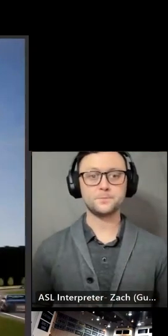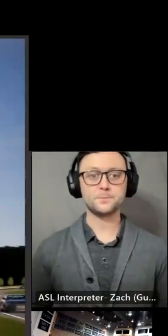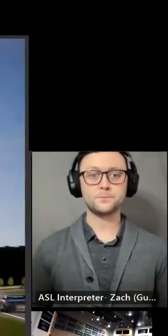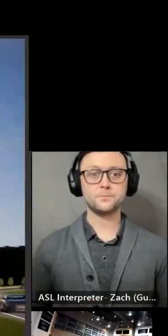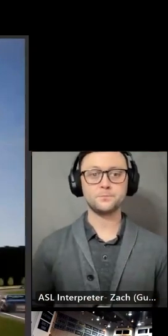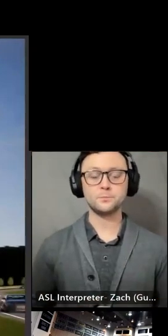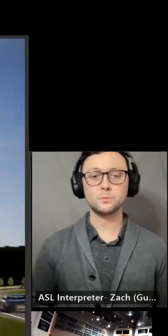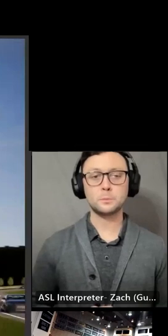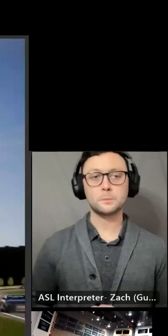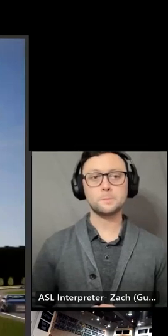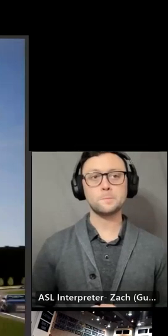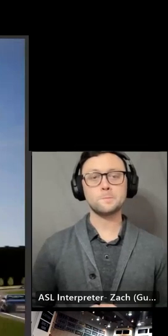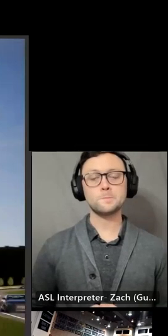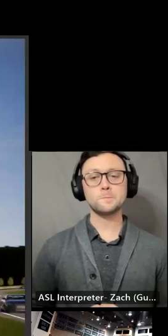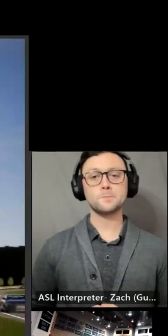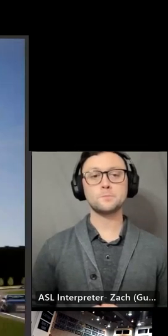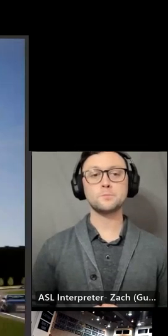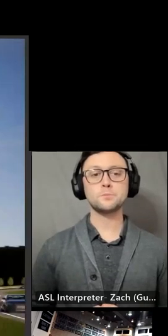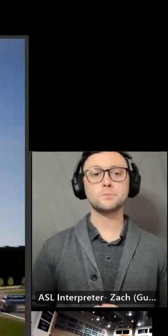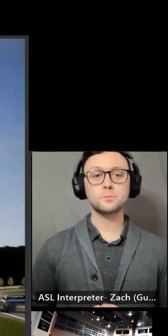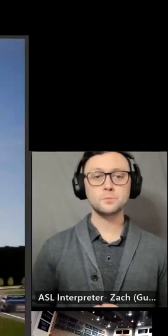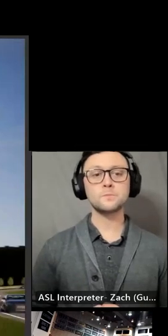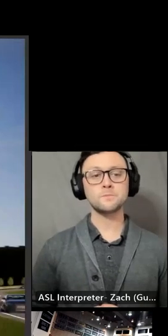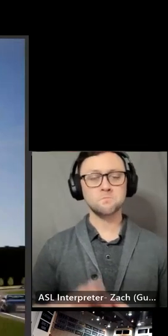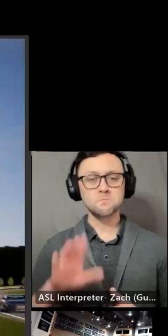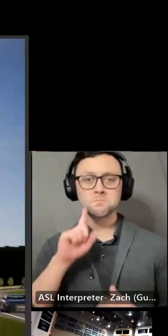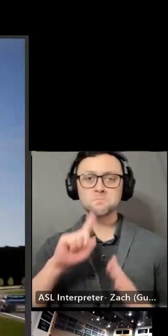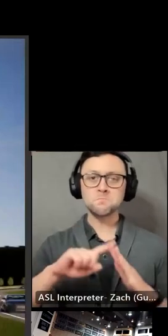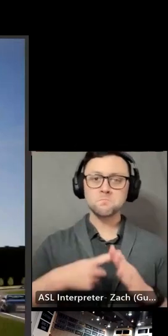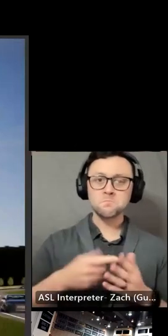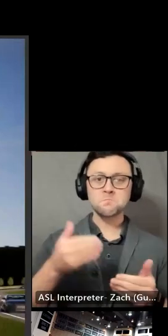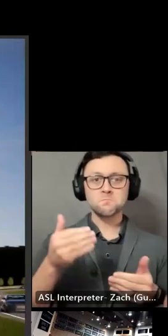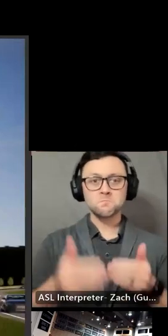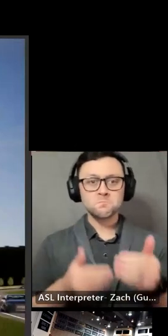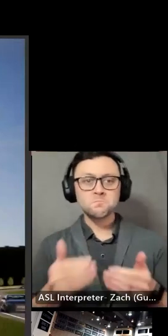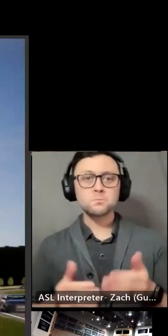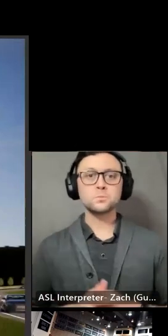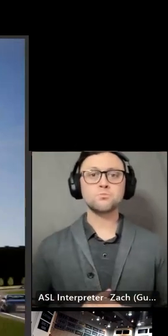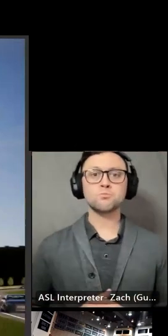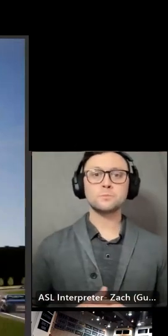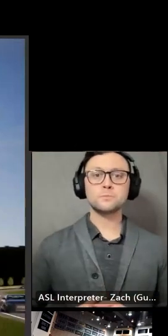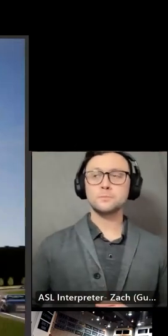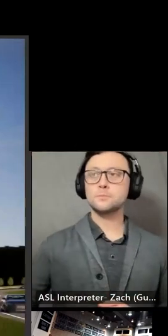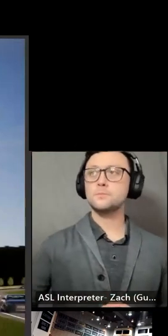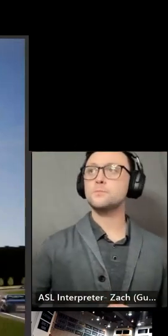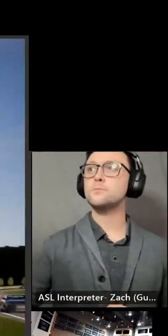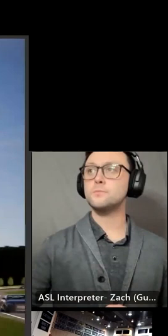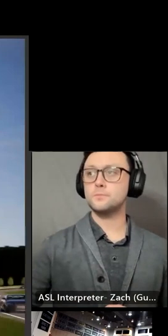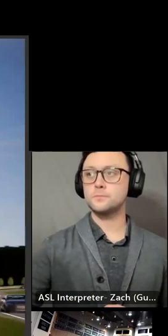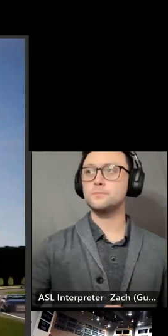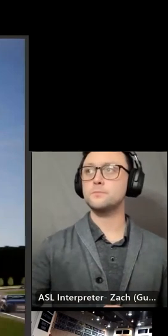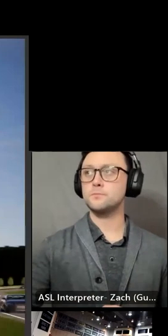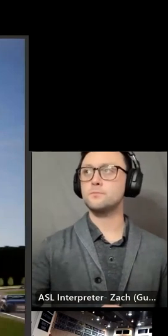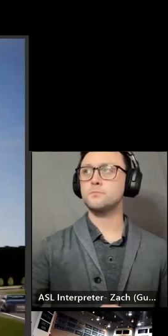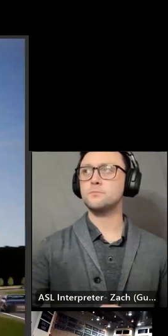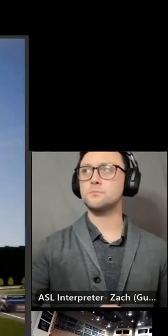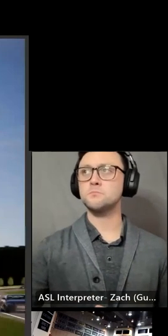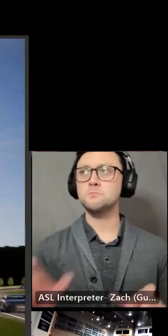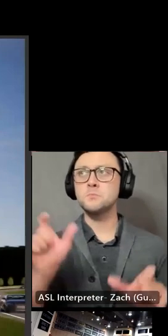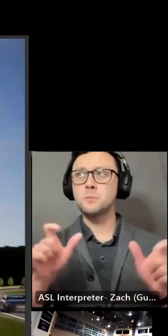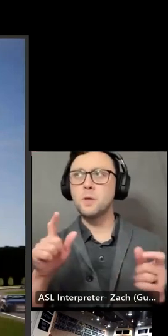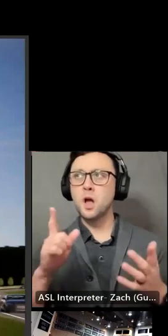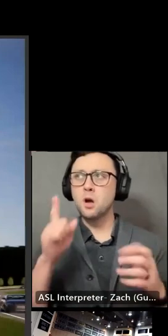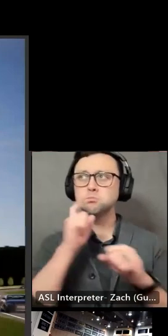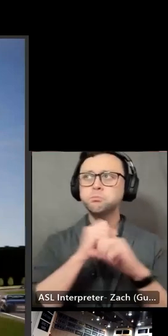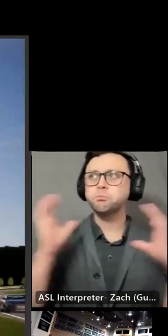So, you know, as we got started, we knew we wanted to be thinking early on about the design of this facility, not